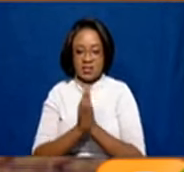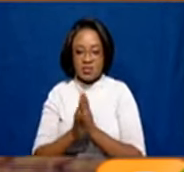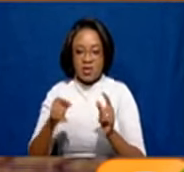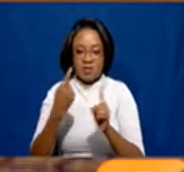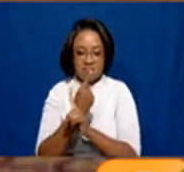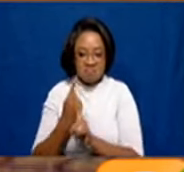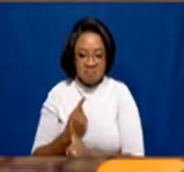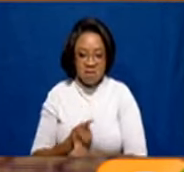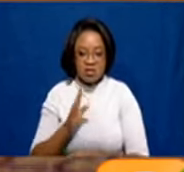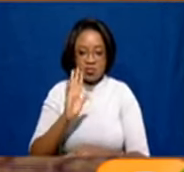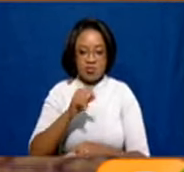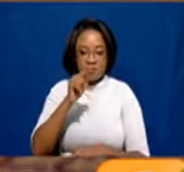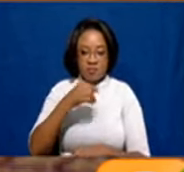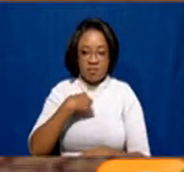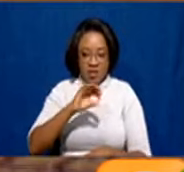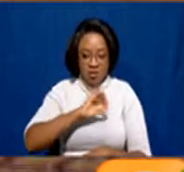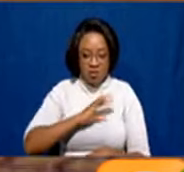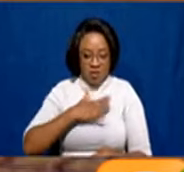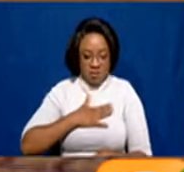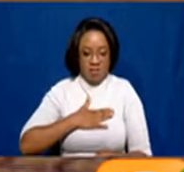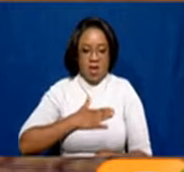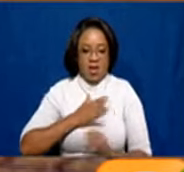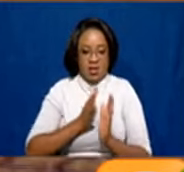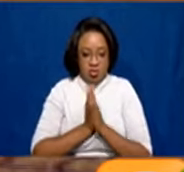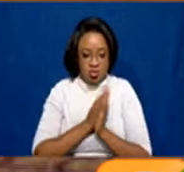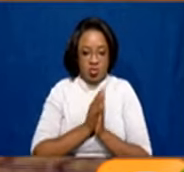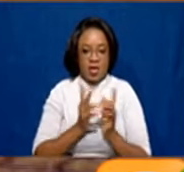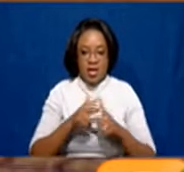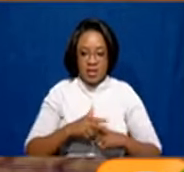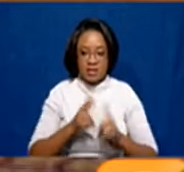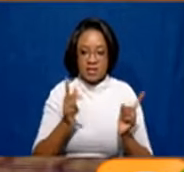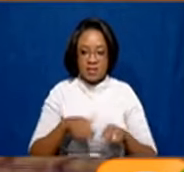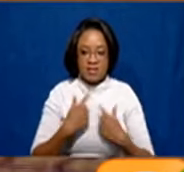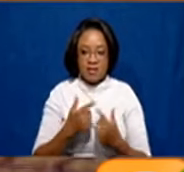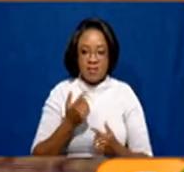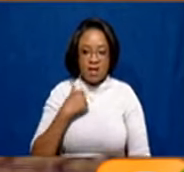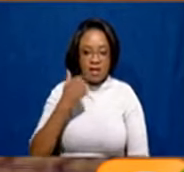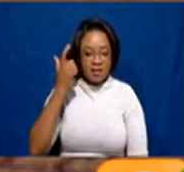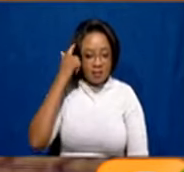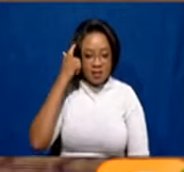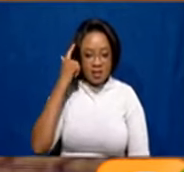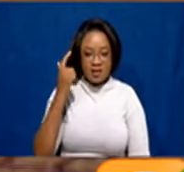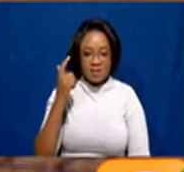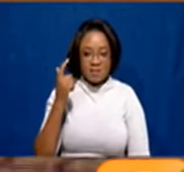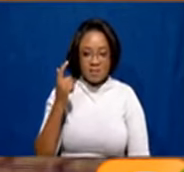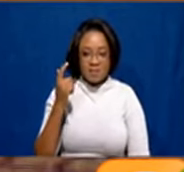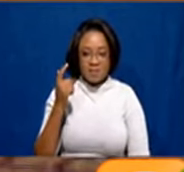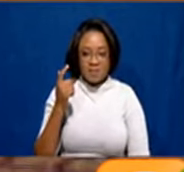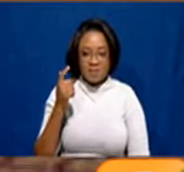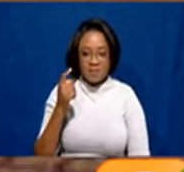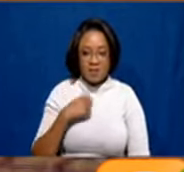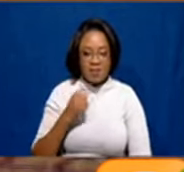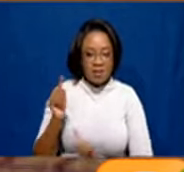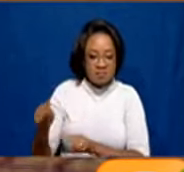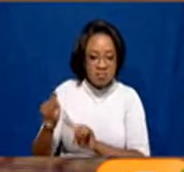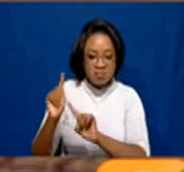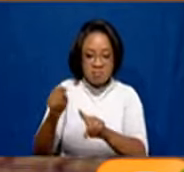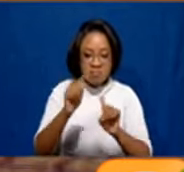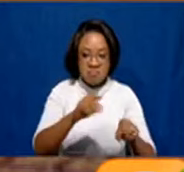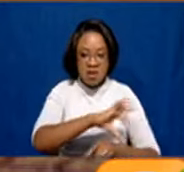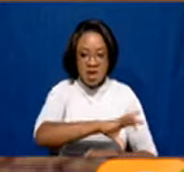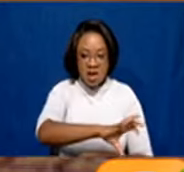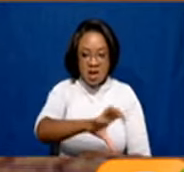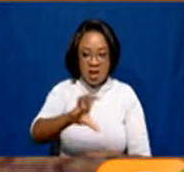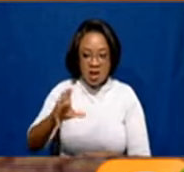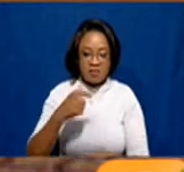when I decided to own my own story and started doing what I was doing, I think the first thing I was doing, I was doing county visits. I was doing some tree. That's when I'd